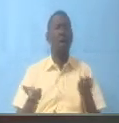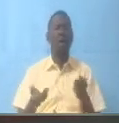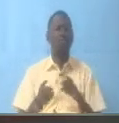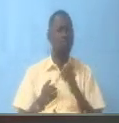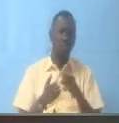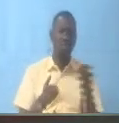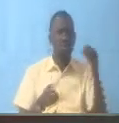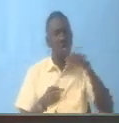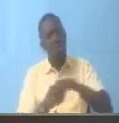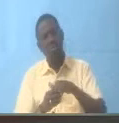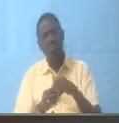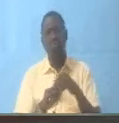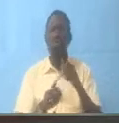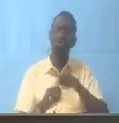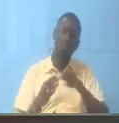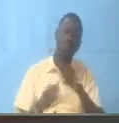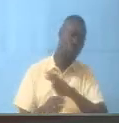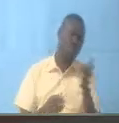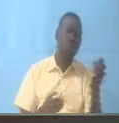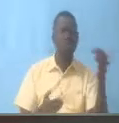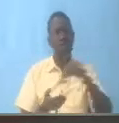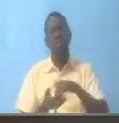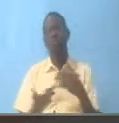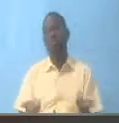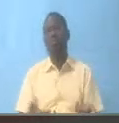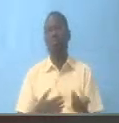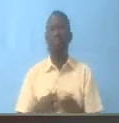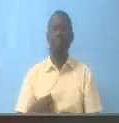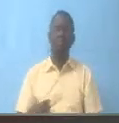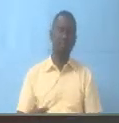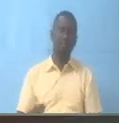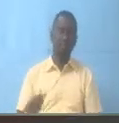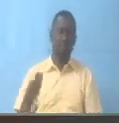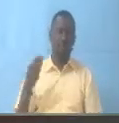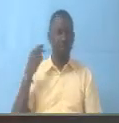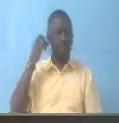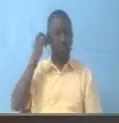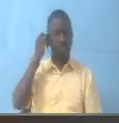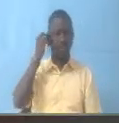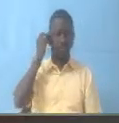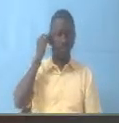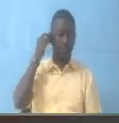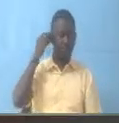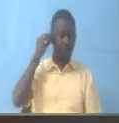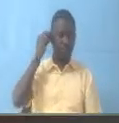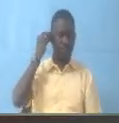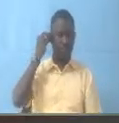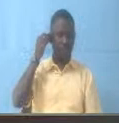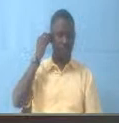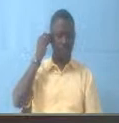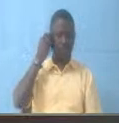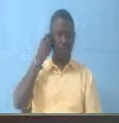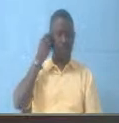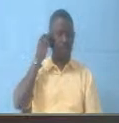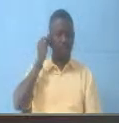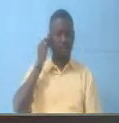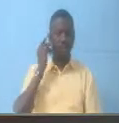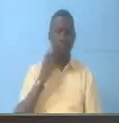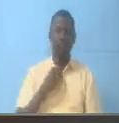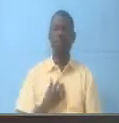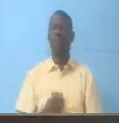ñi nga xam ne nii ñoom lañ jot ne daal am nañ ci loxo di ñi ebaloon bés boobu pour ñu dem liggéey ci ak itamit seen ñi leen jiite